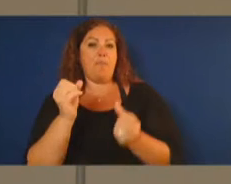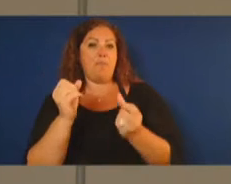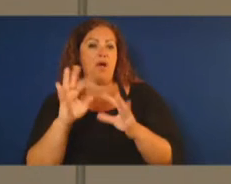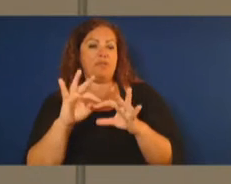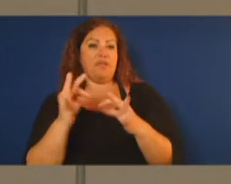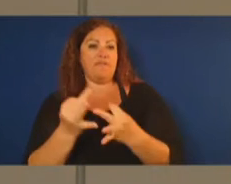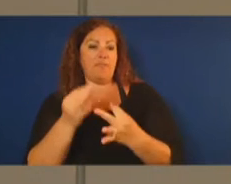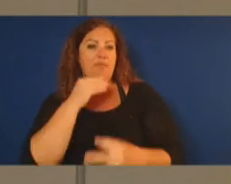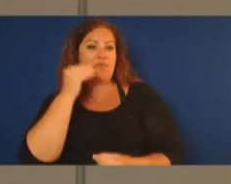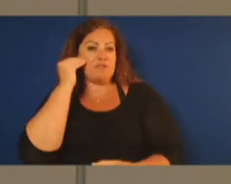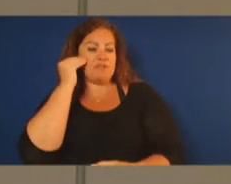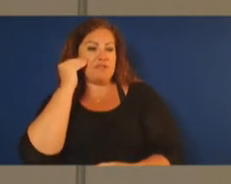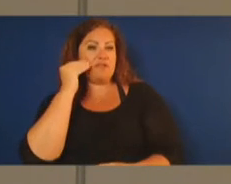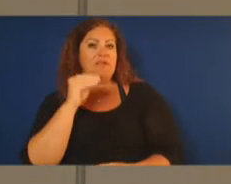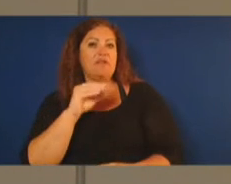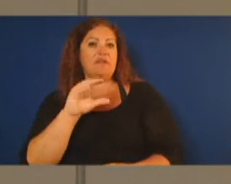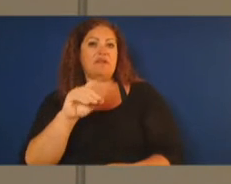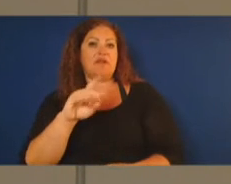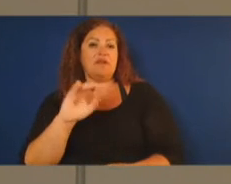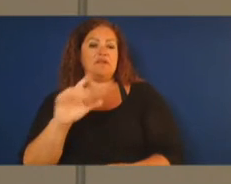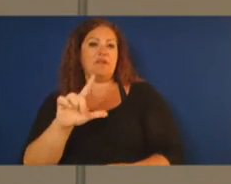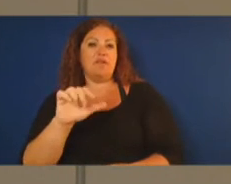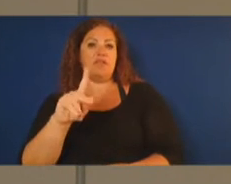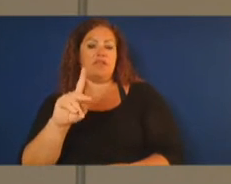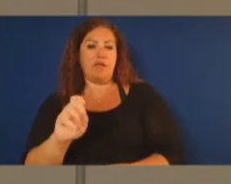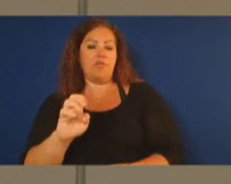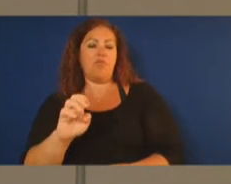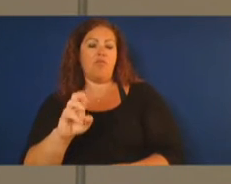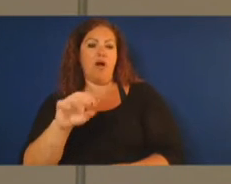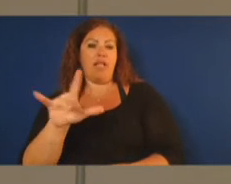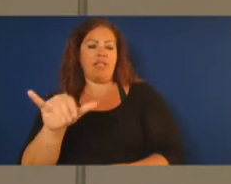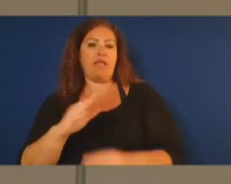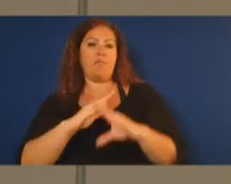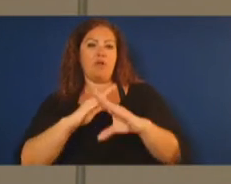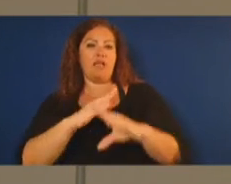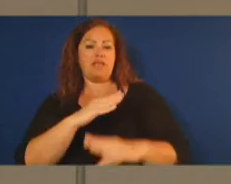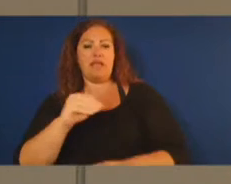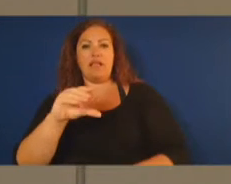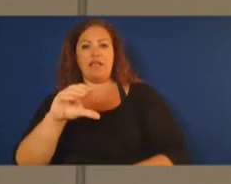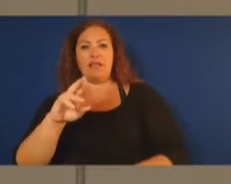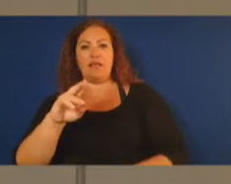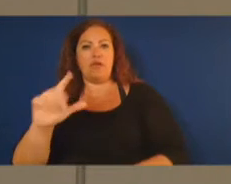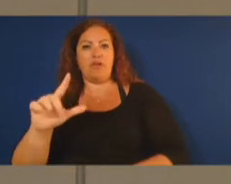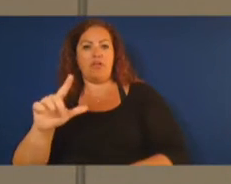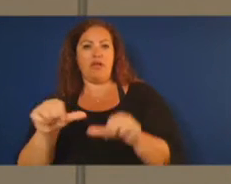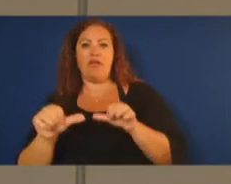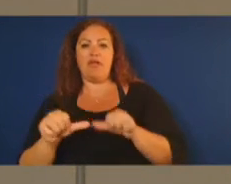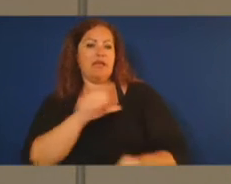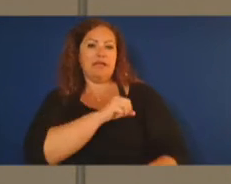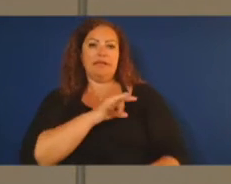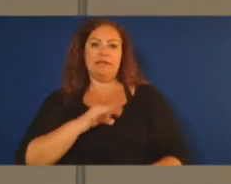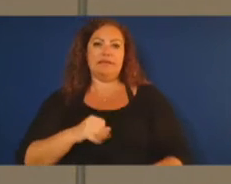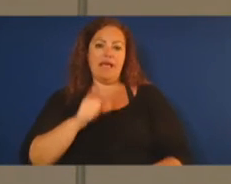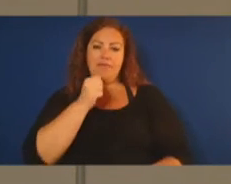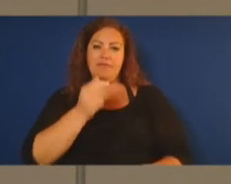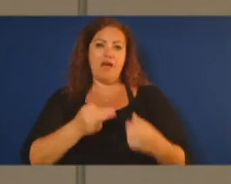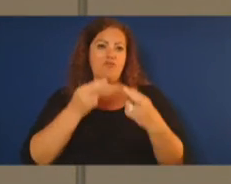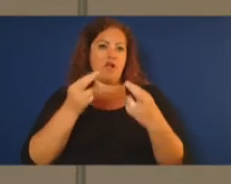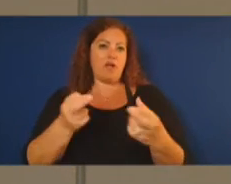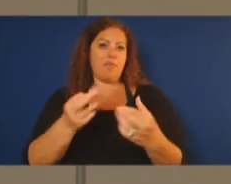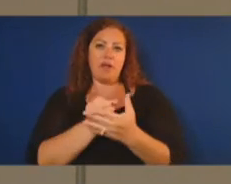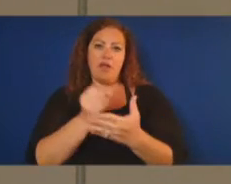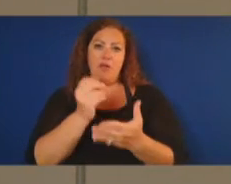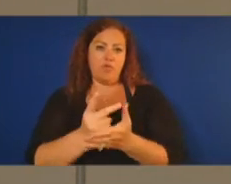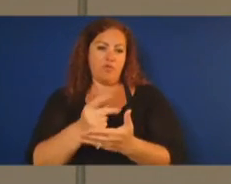Lake Wy protected area Lake Wy critical area staff does not recommend approval of this petition in its current form so that